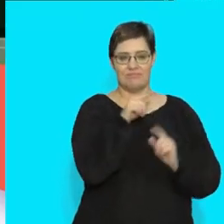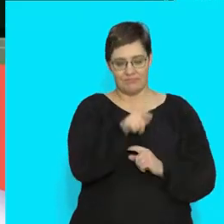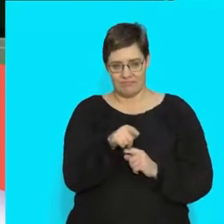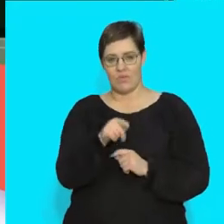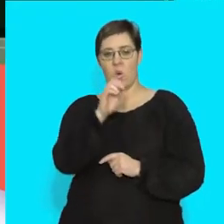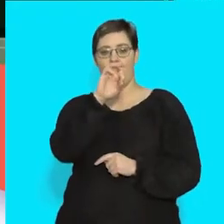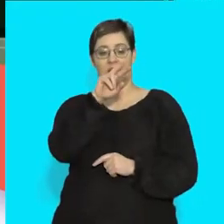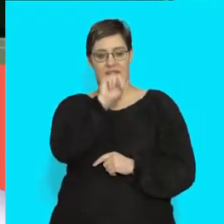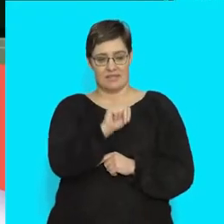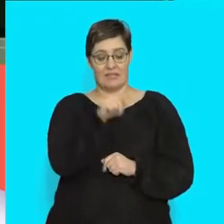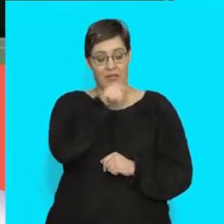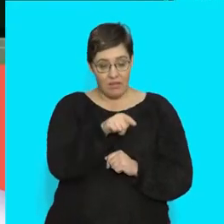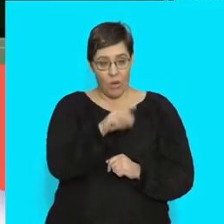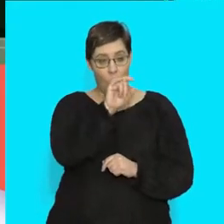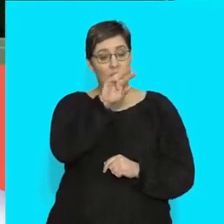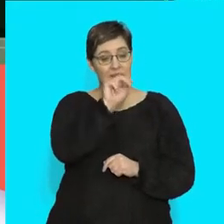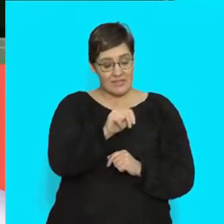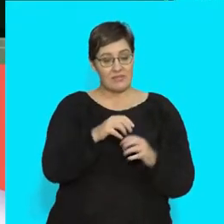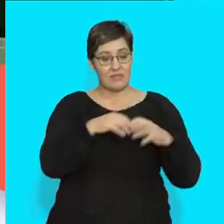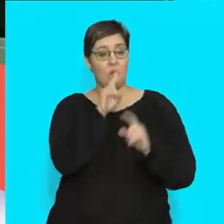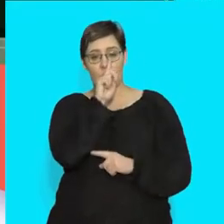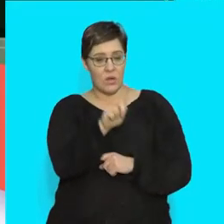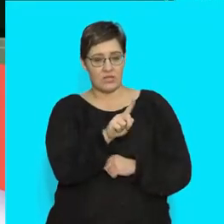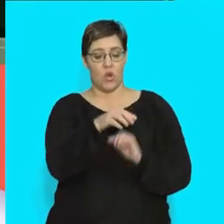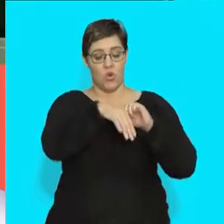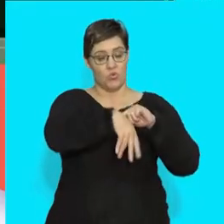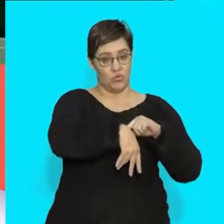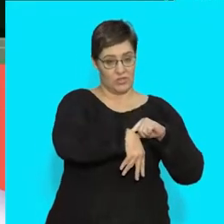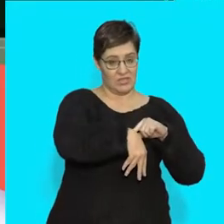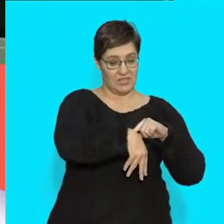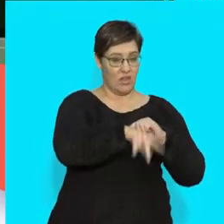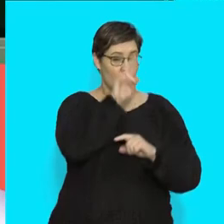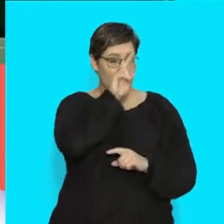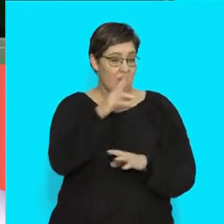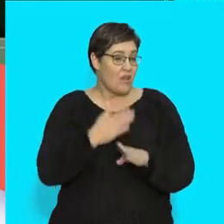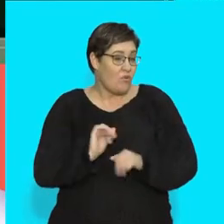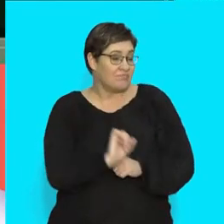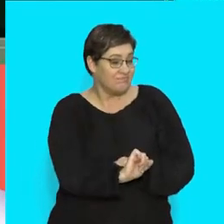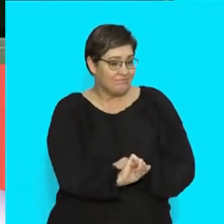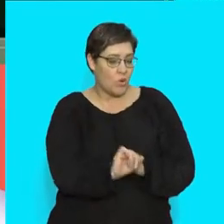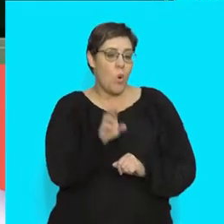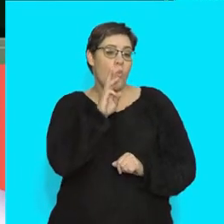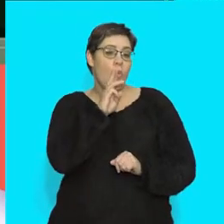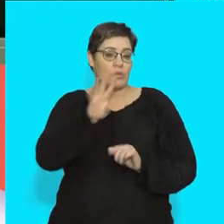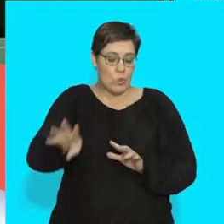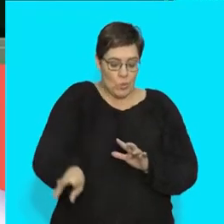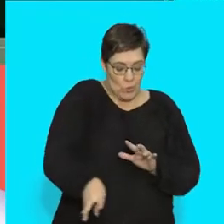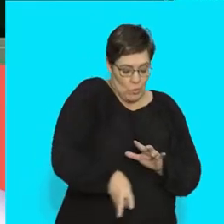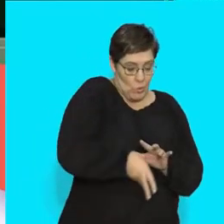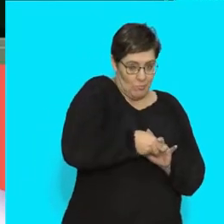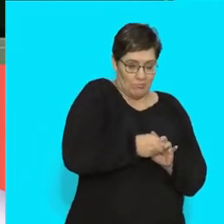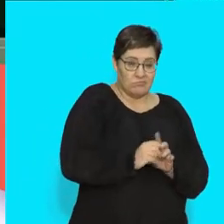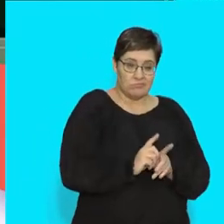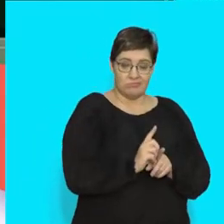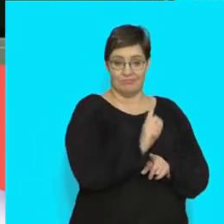plant organs that we looked at were the roots. Remember, what is the function of the root? Right, it's to transport water, to bring water